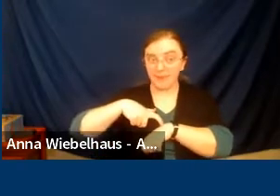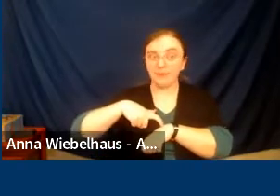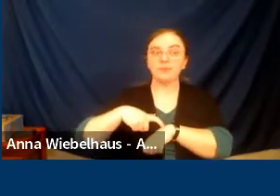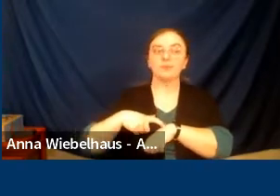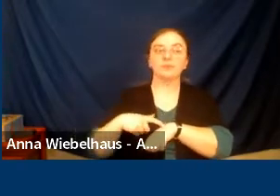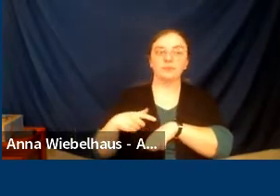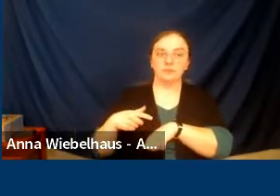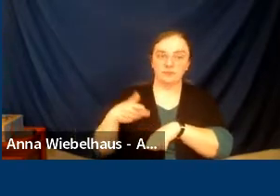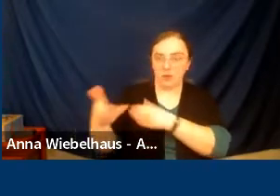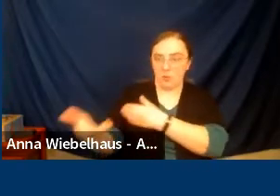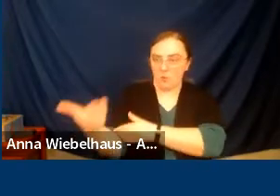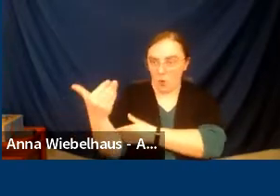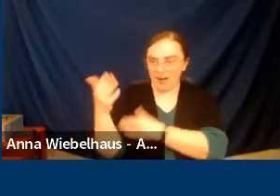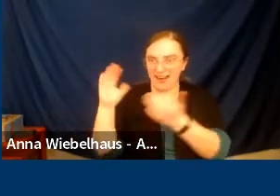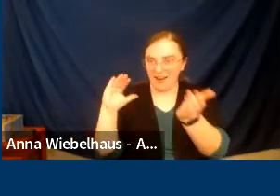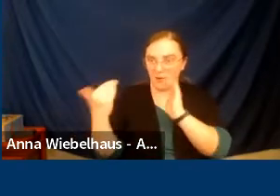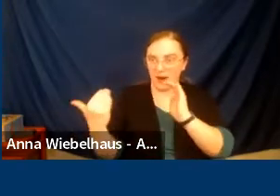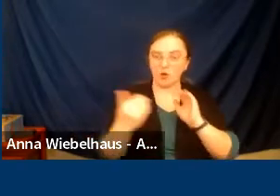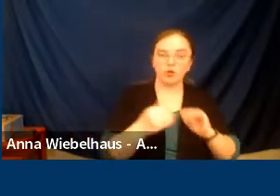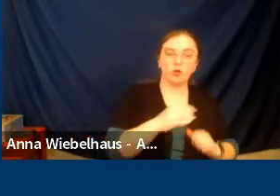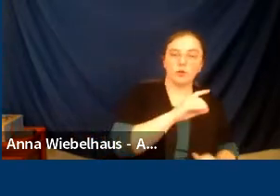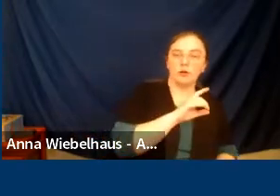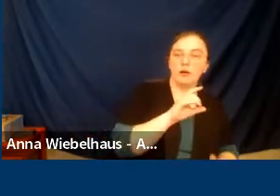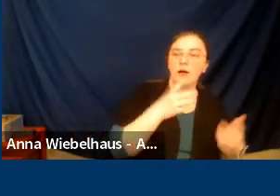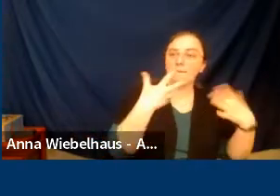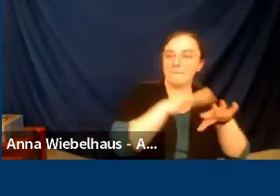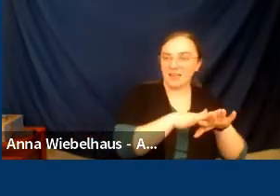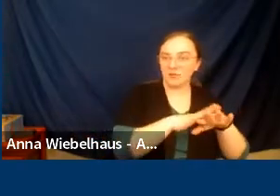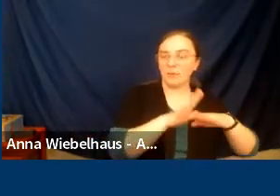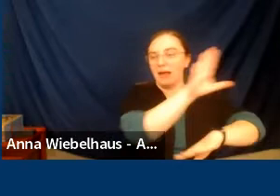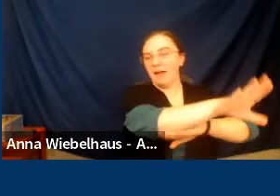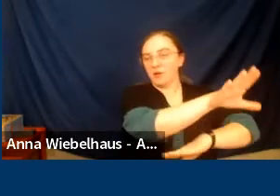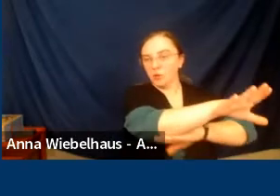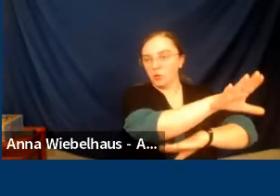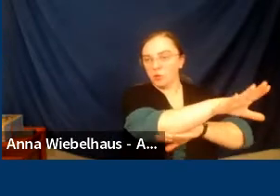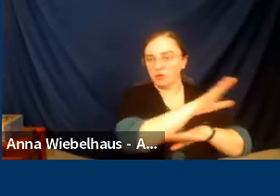the schedule that Libby went over. Their play to learn here is in the morning.